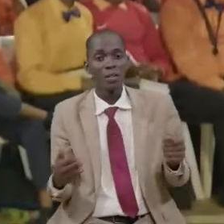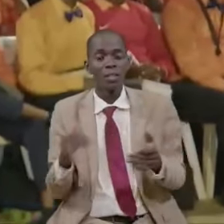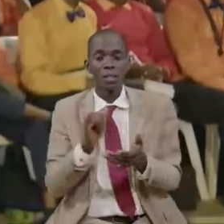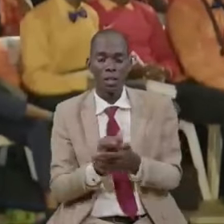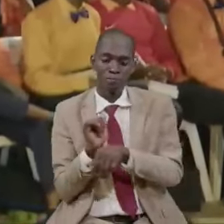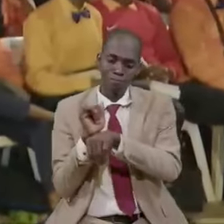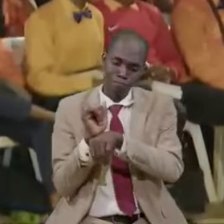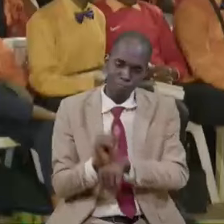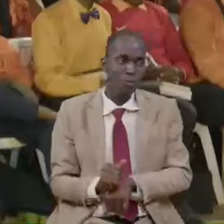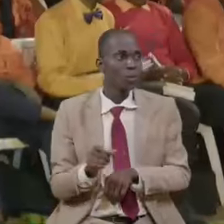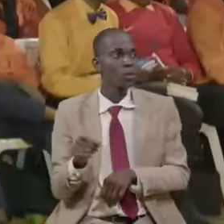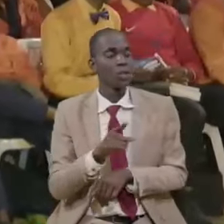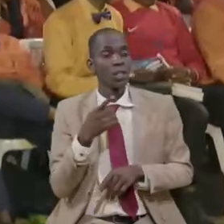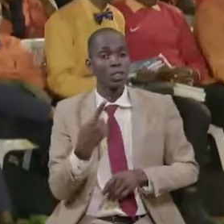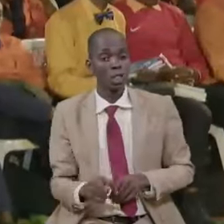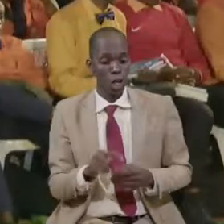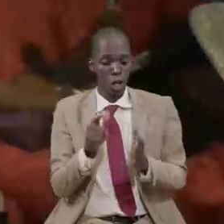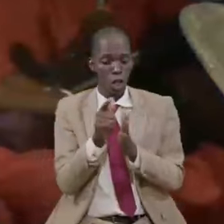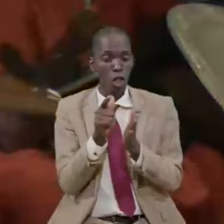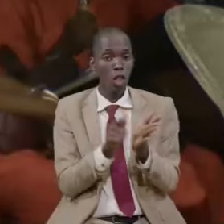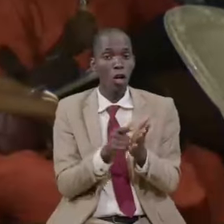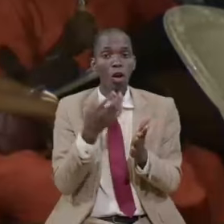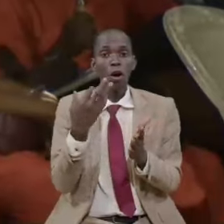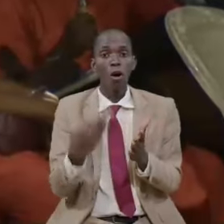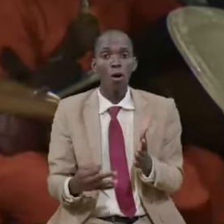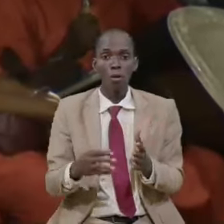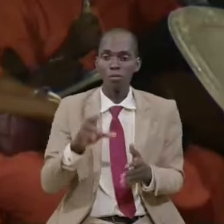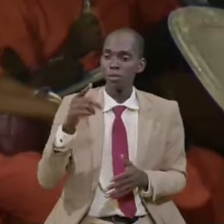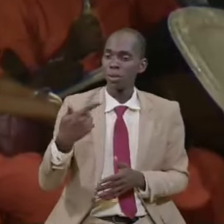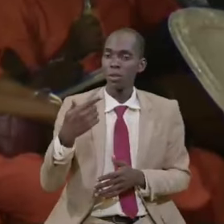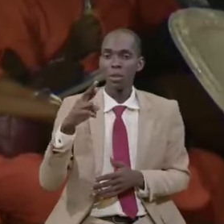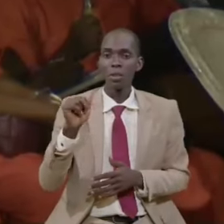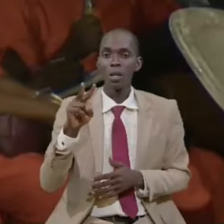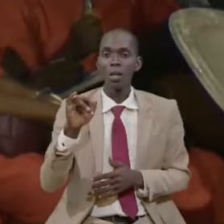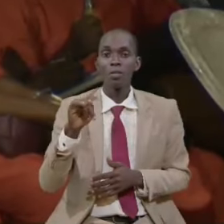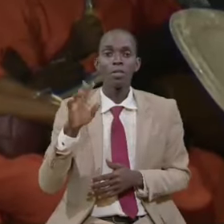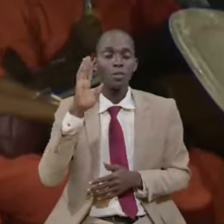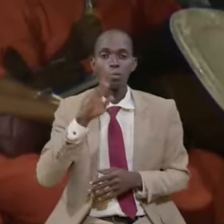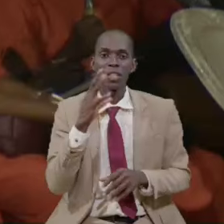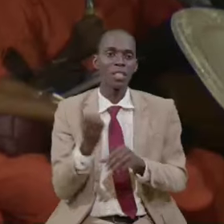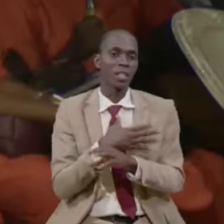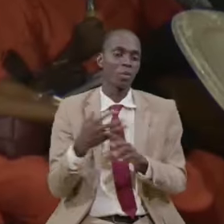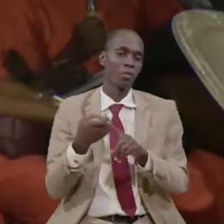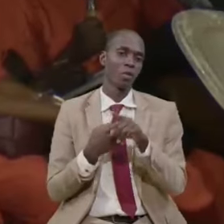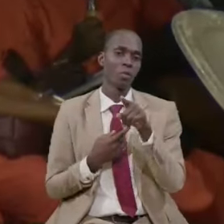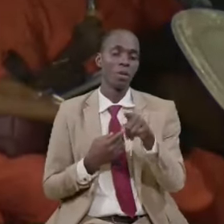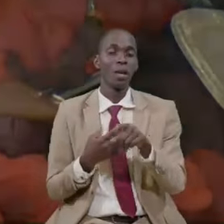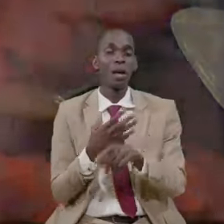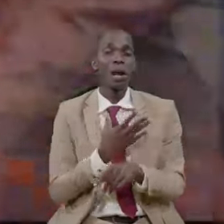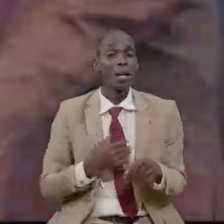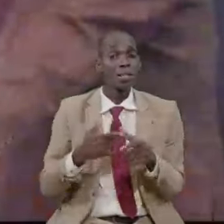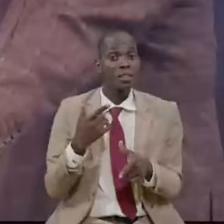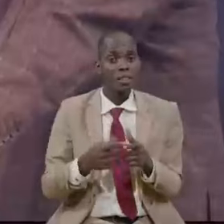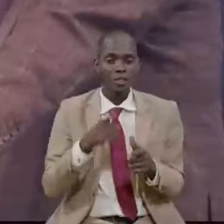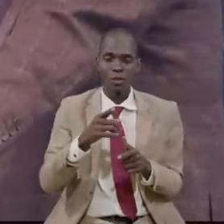of gravity will be suspended for you. Yeah. And then you go. I'm